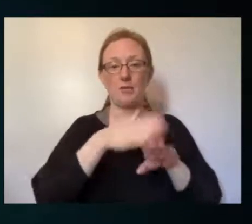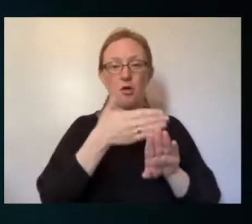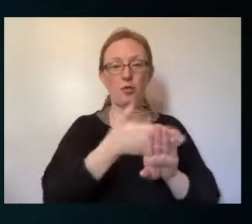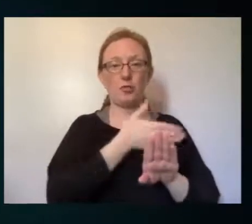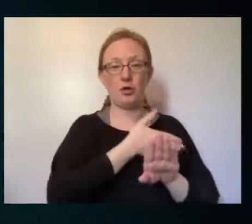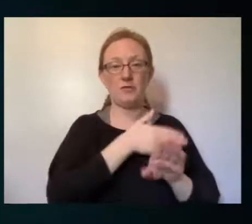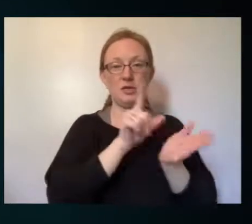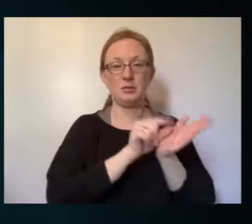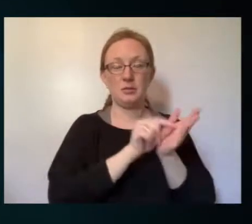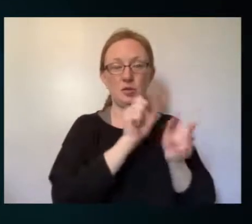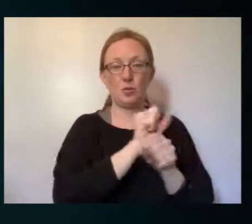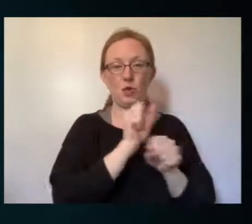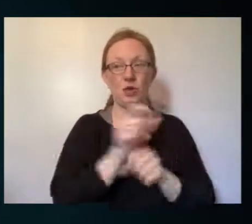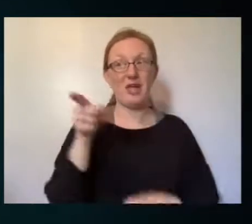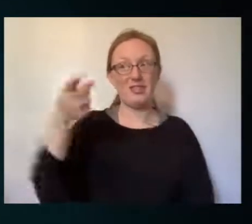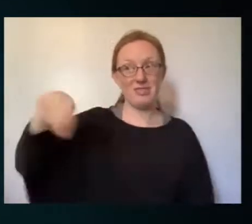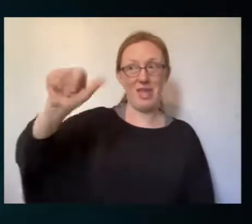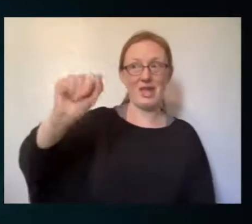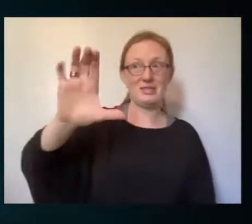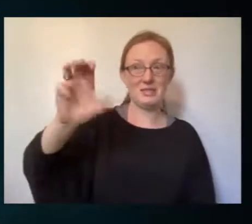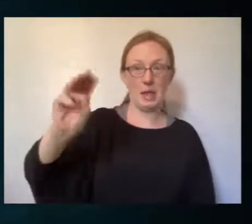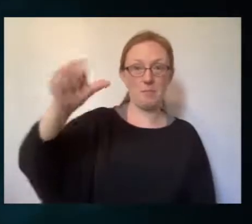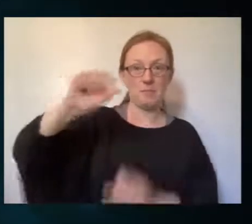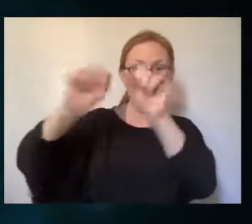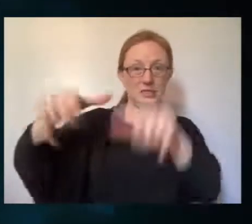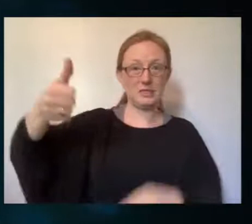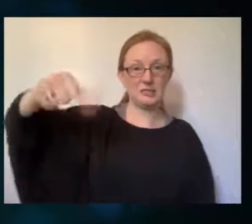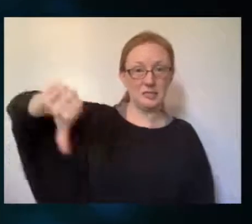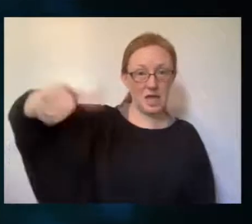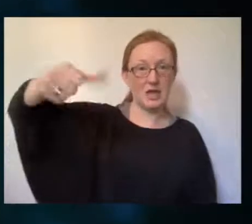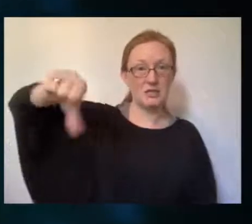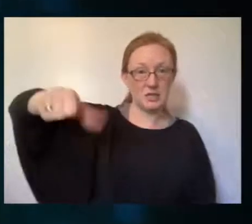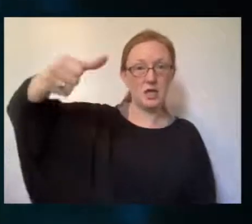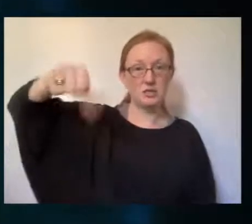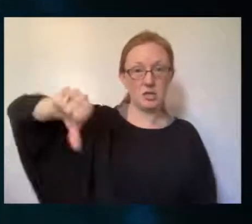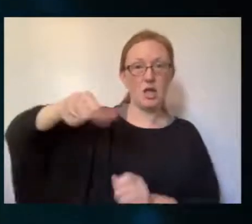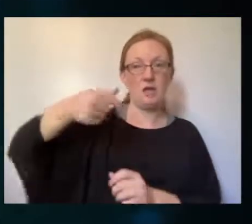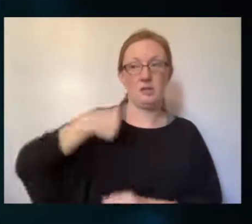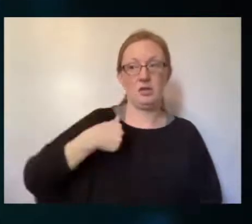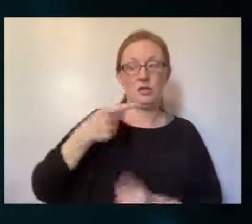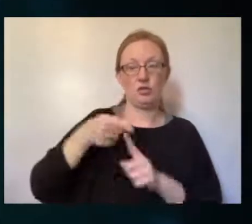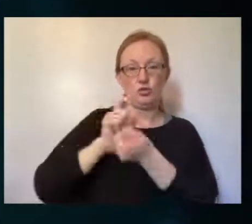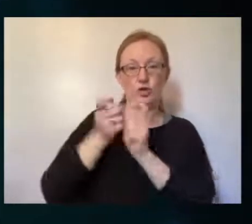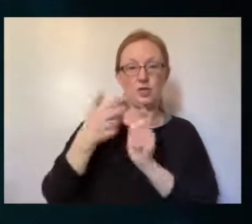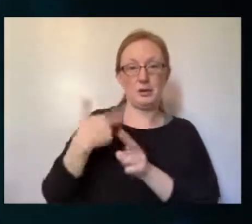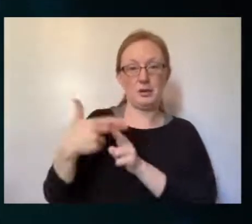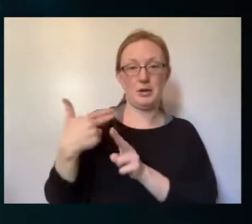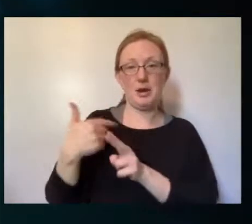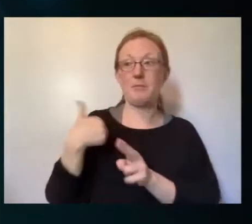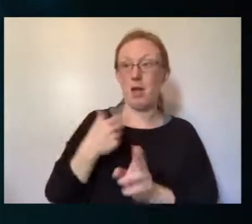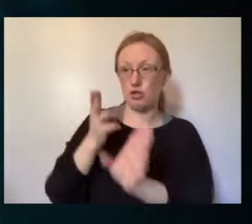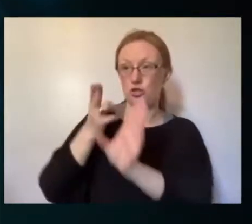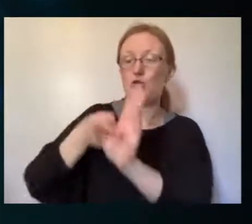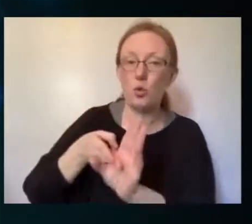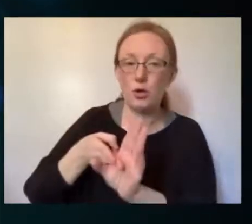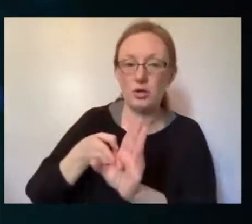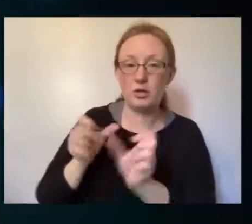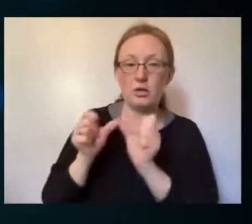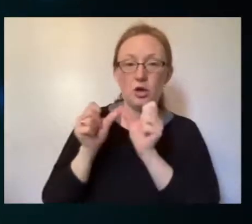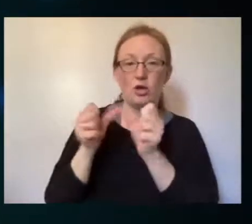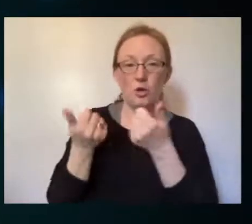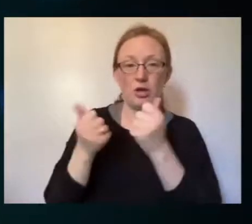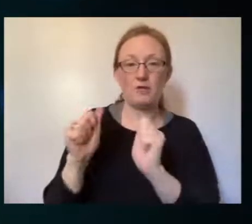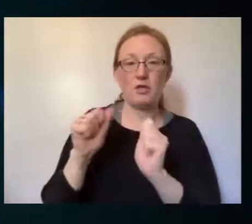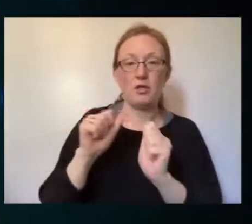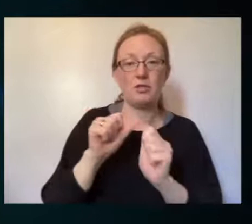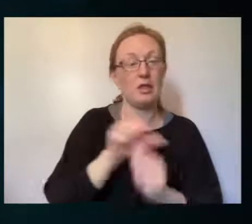the opportunity to do so by the ACM systems and platforms and policies. And I was able to join an ongoing effort that a